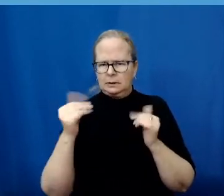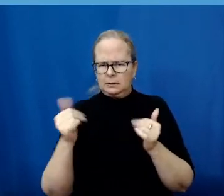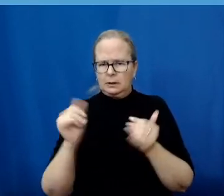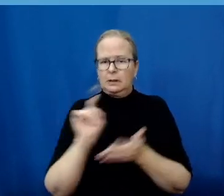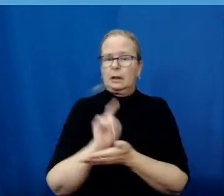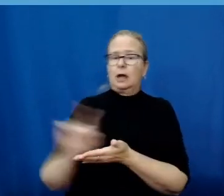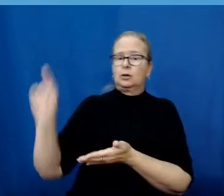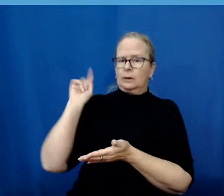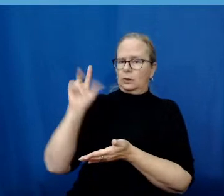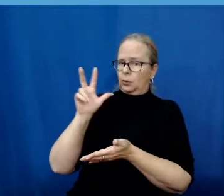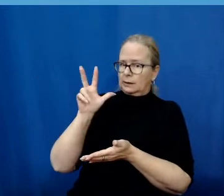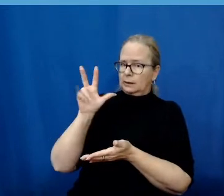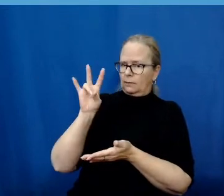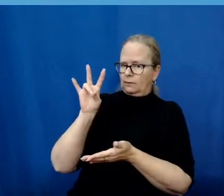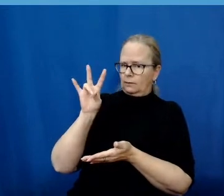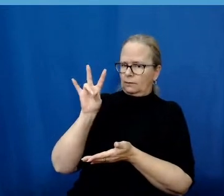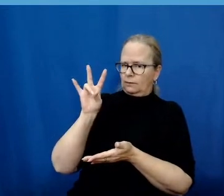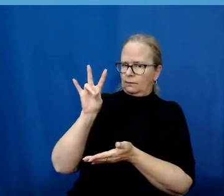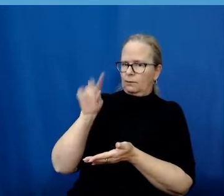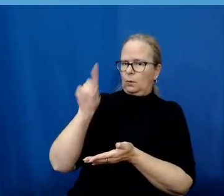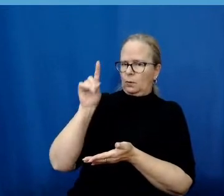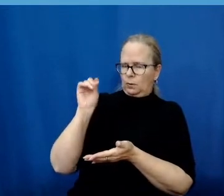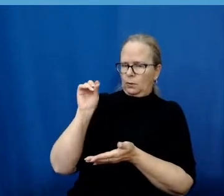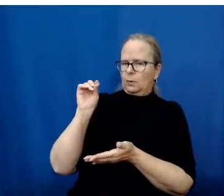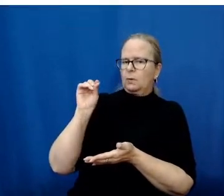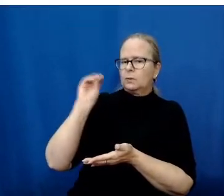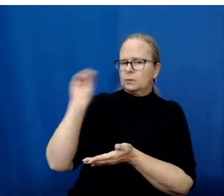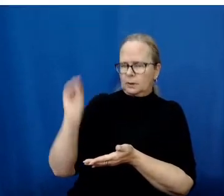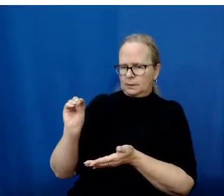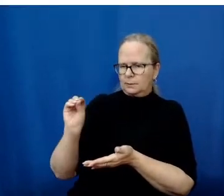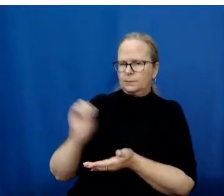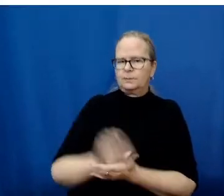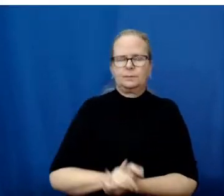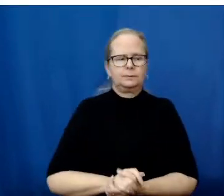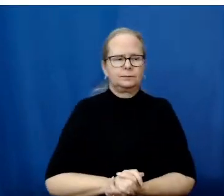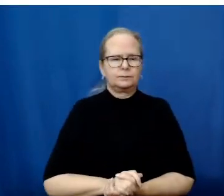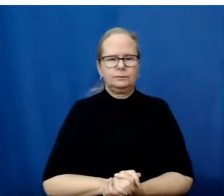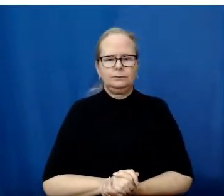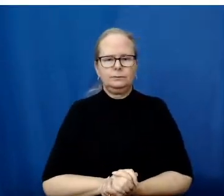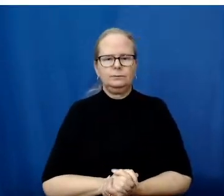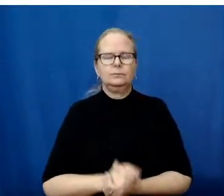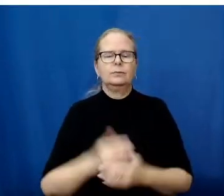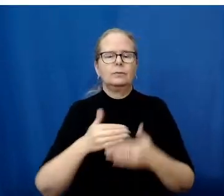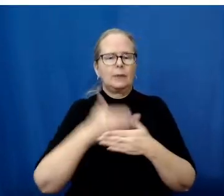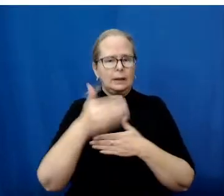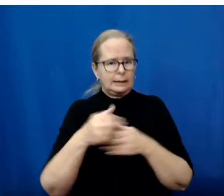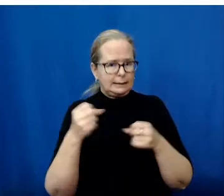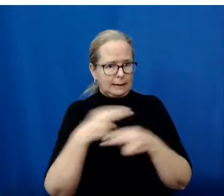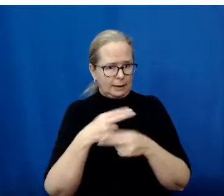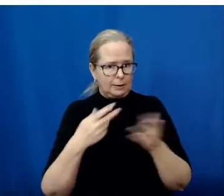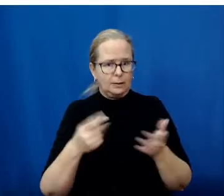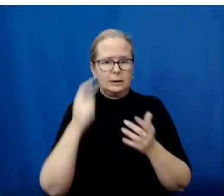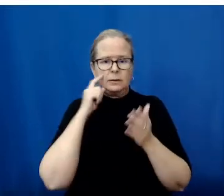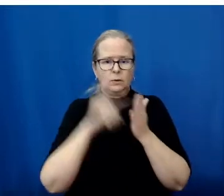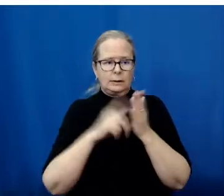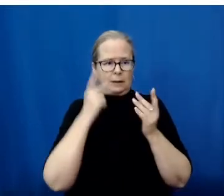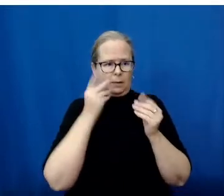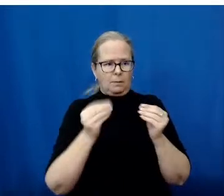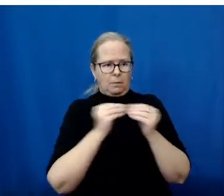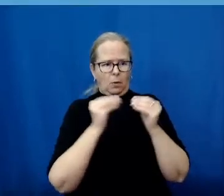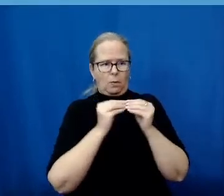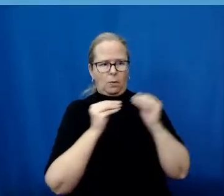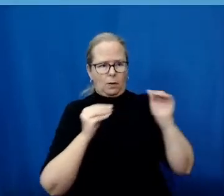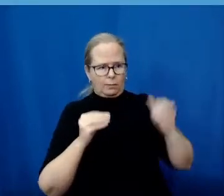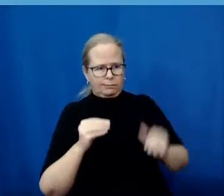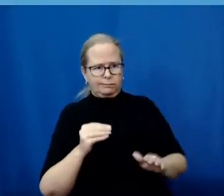37.10%. Next slide, please. But again, you can see how much higher this is than the last Delta wave. Next slide,